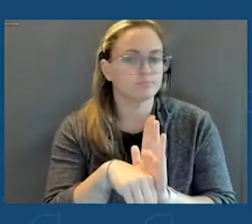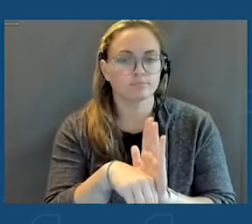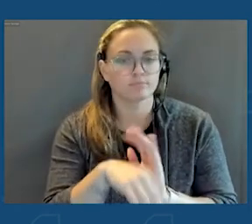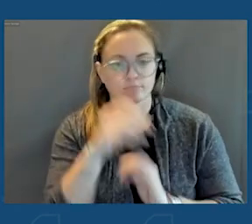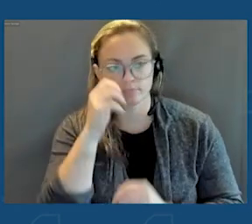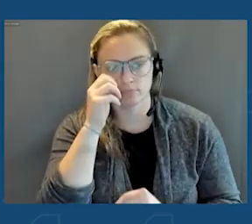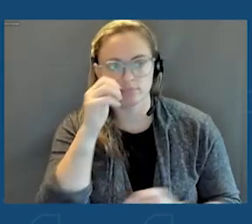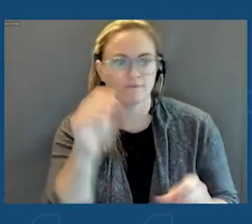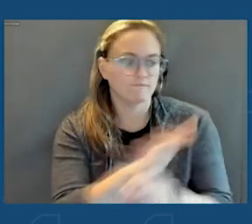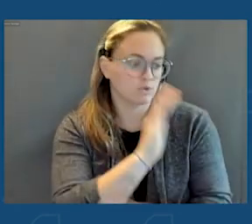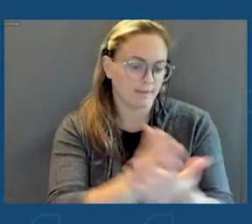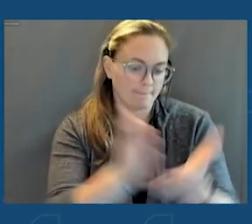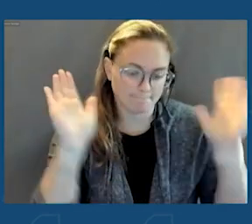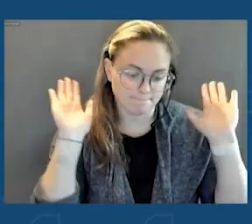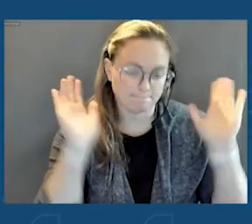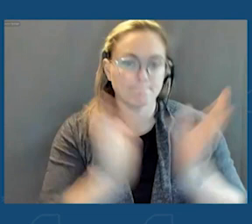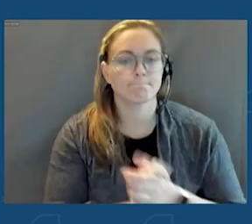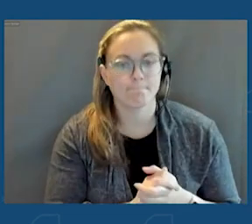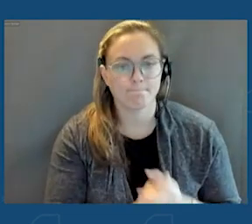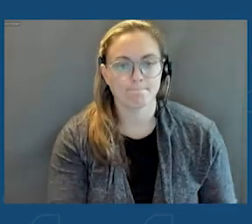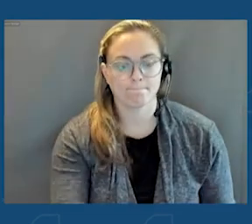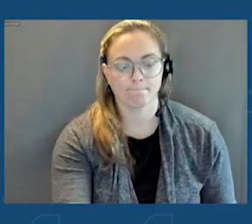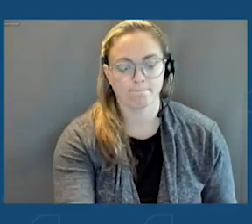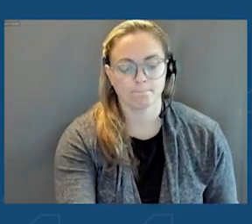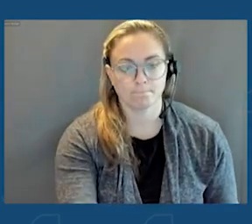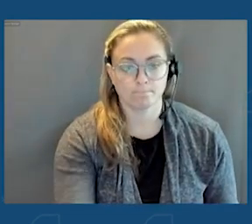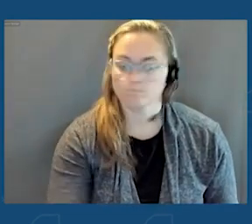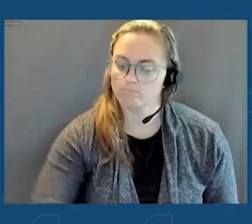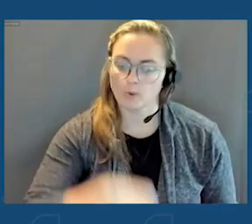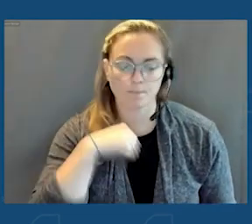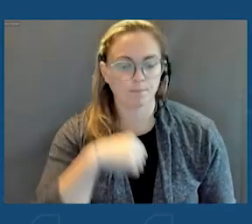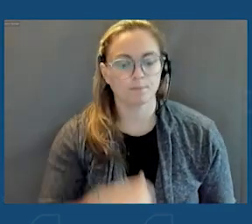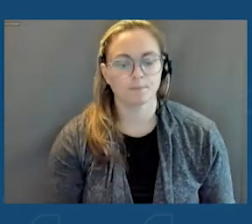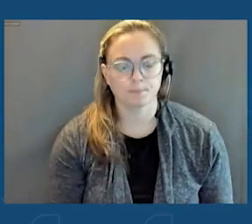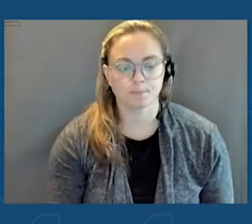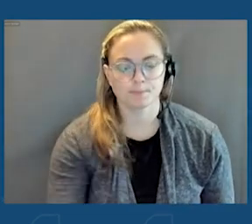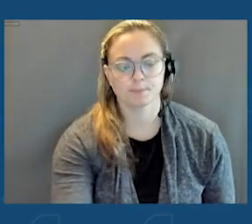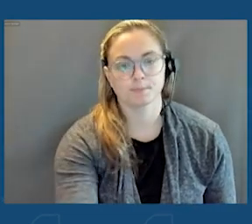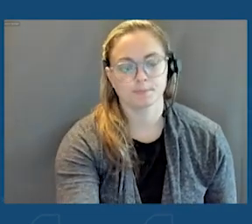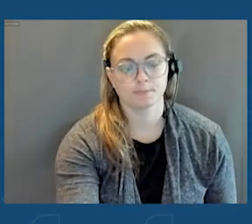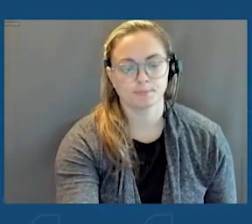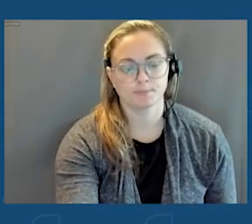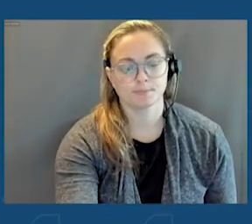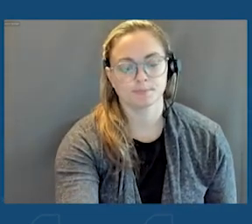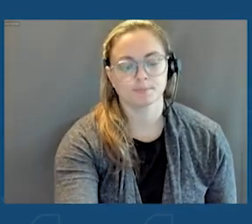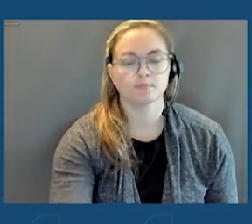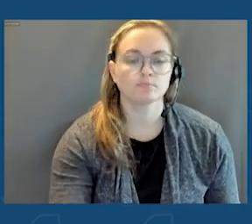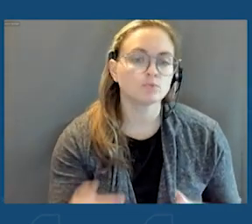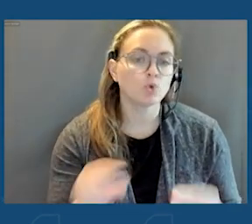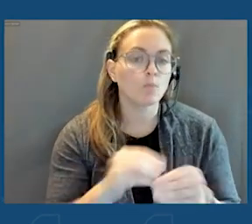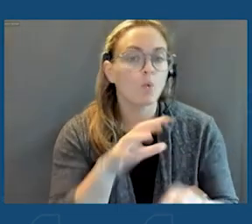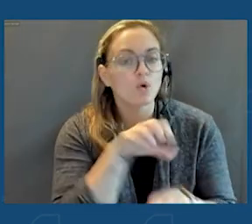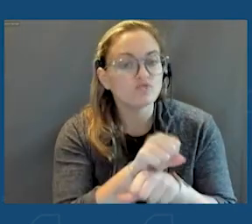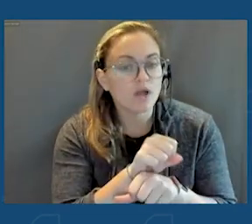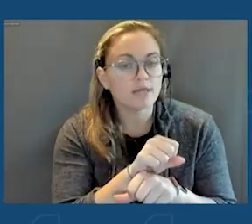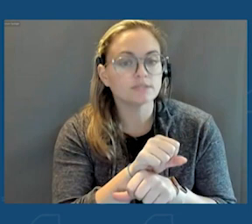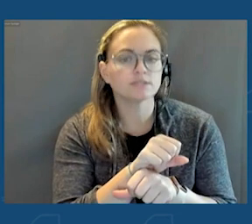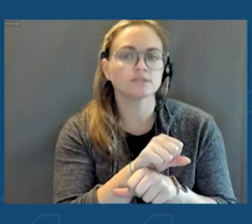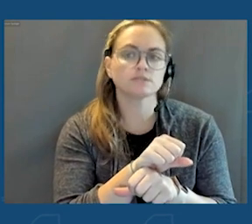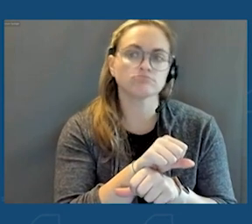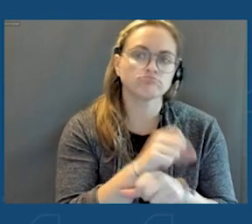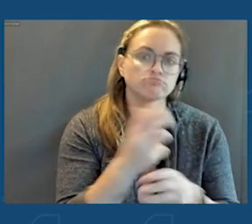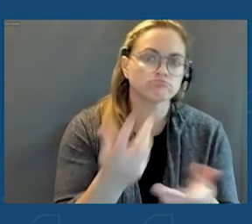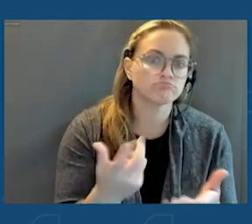stop. That's something to be proud of. It's because we're making more arrests, more convictions in